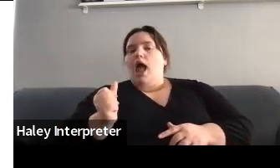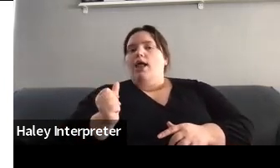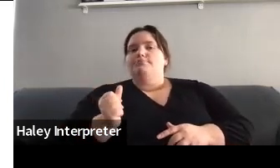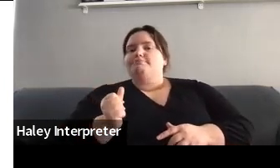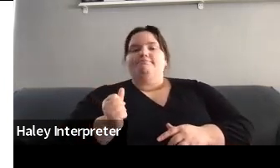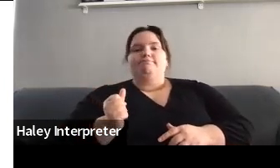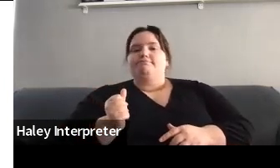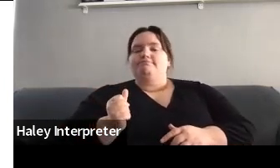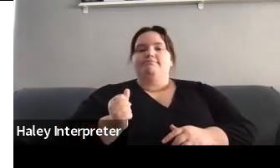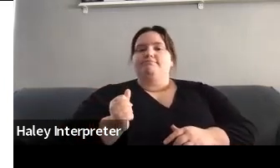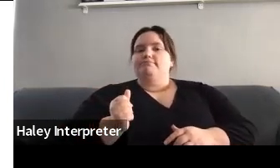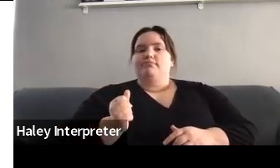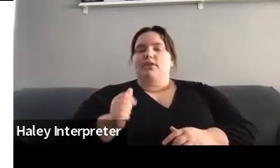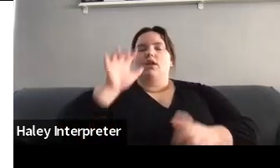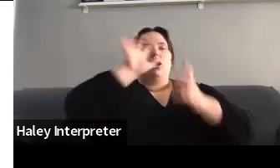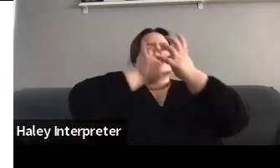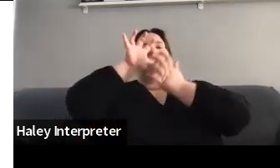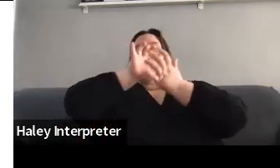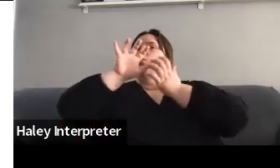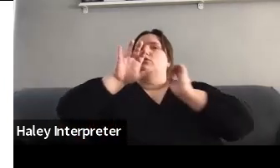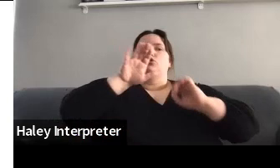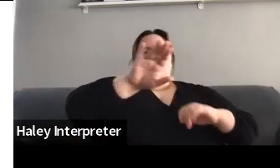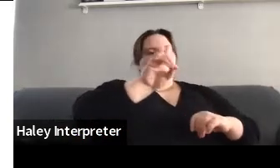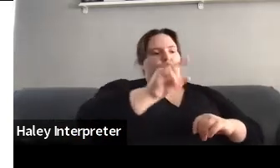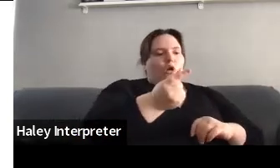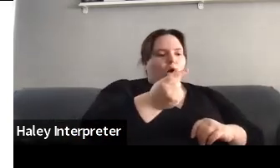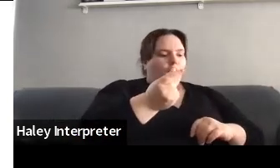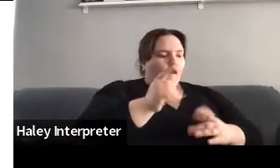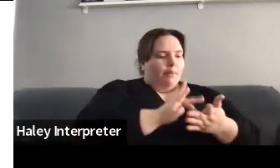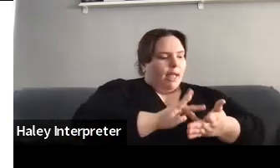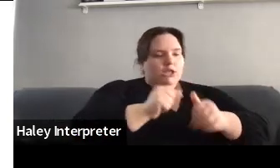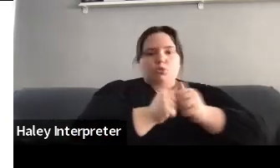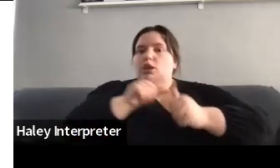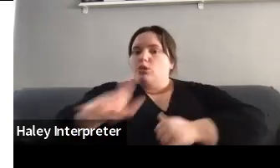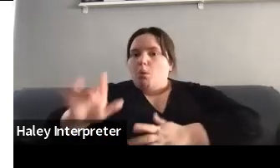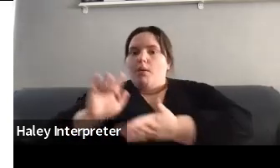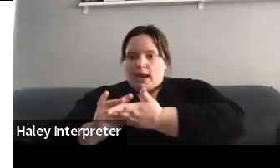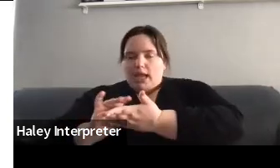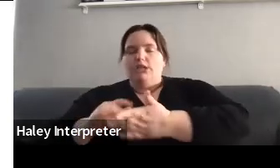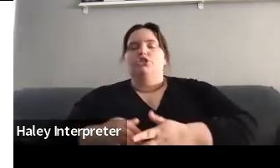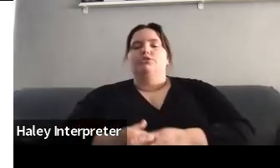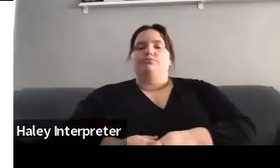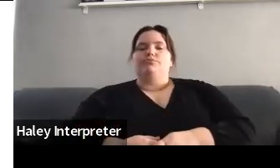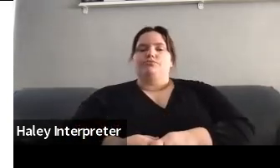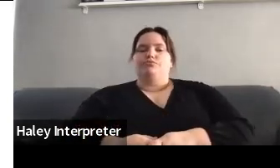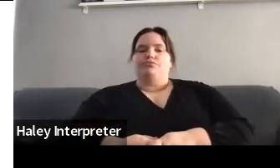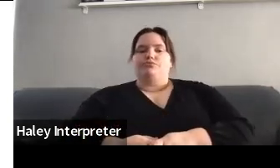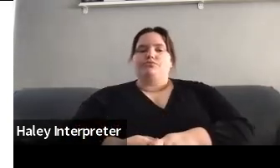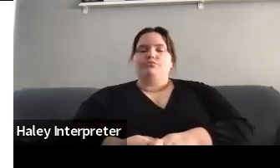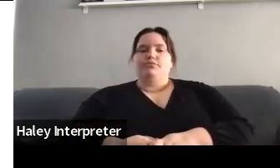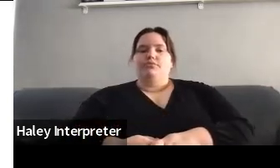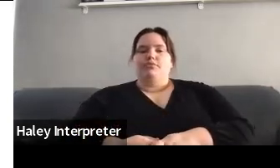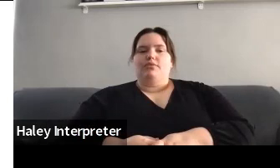you won't get them mixed up with your pill boxes. Um, you can set pet